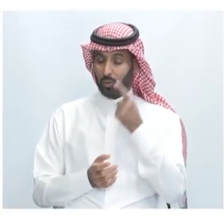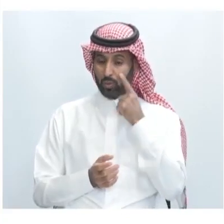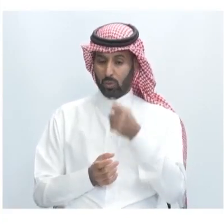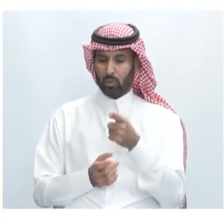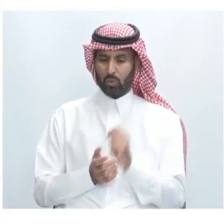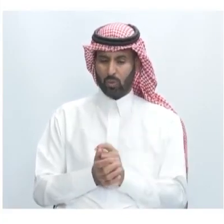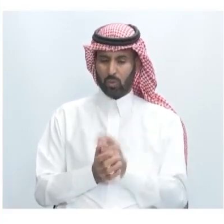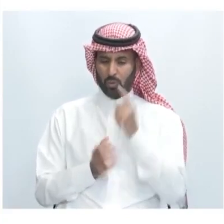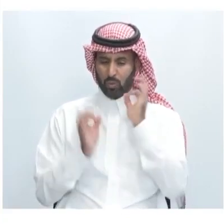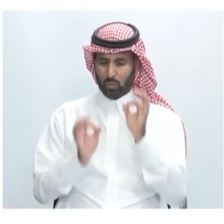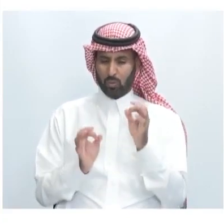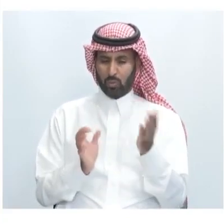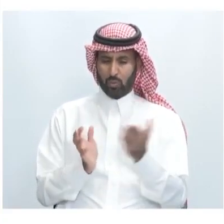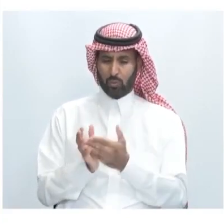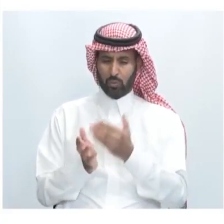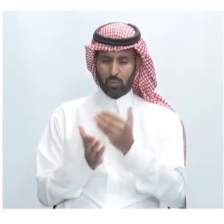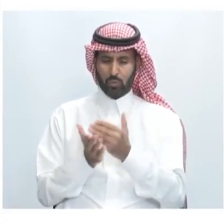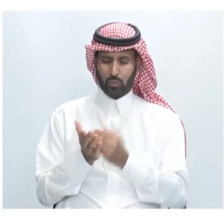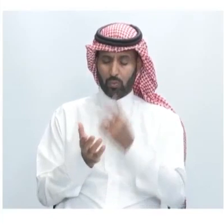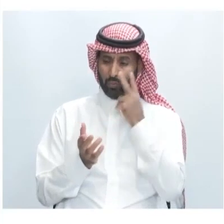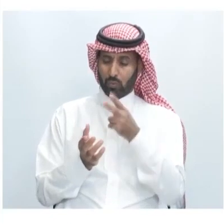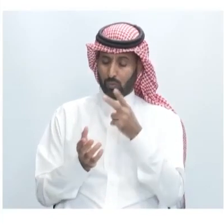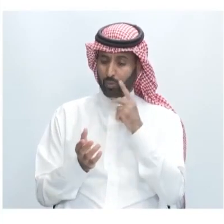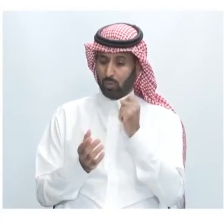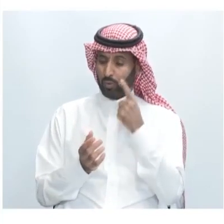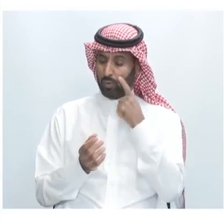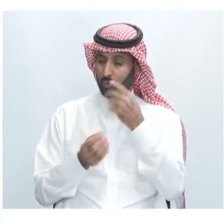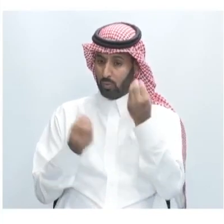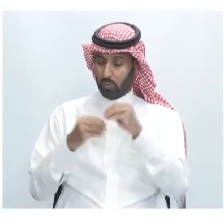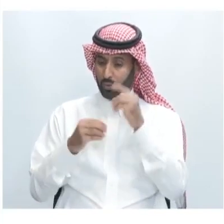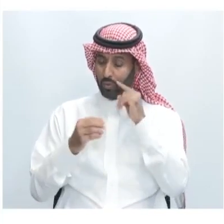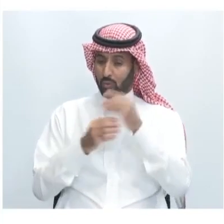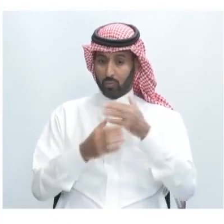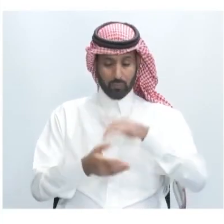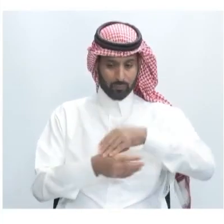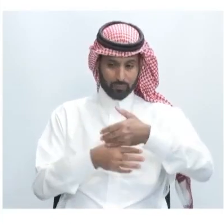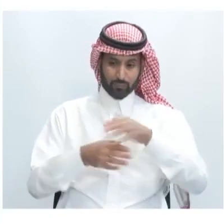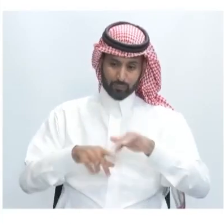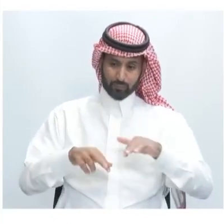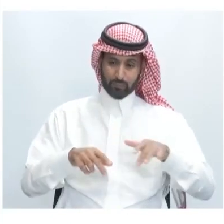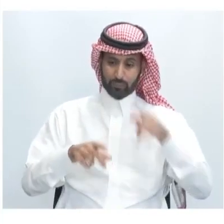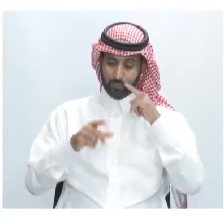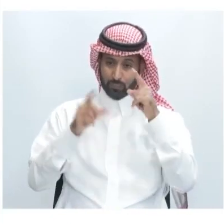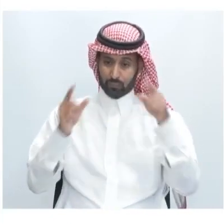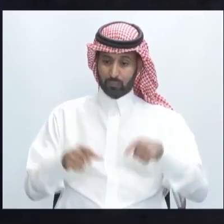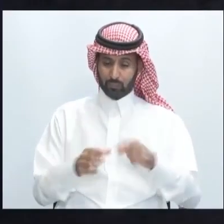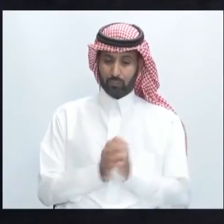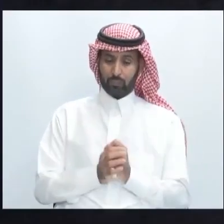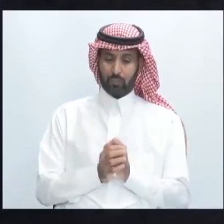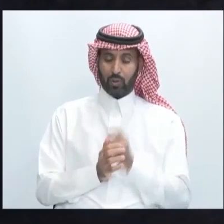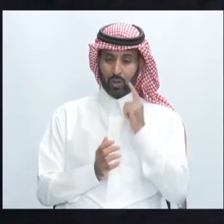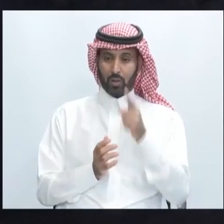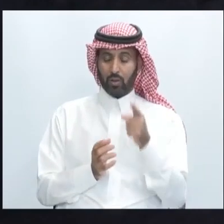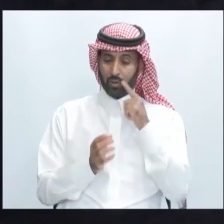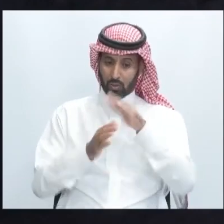crates carefully. They're full of computer equipment. You need to load those crates. Crates are